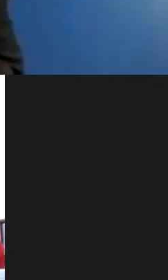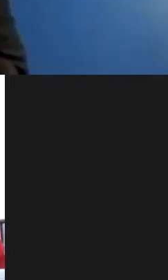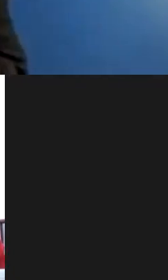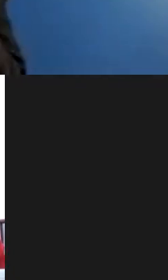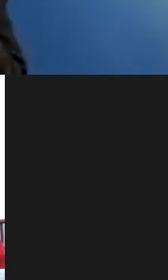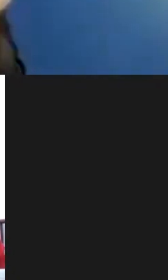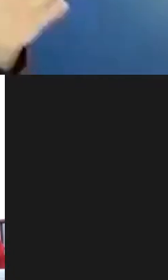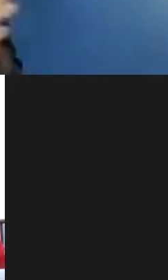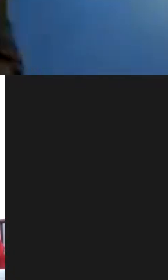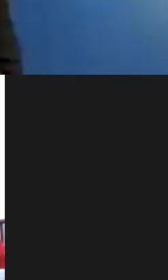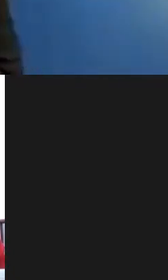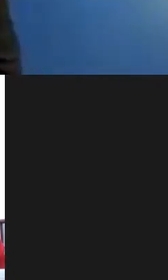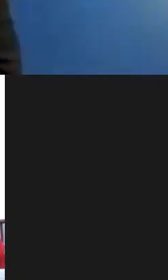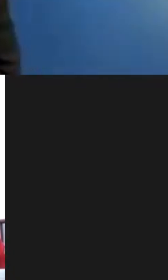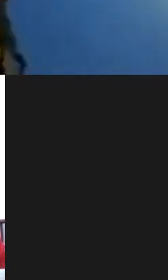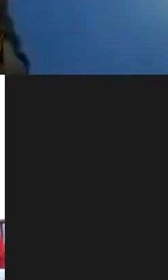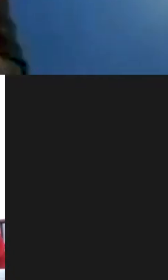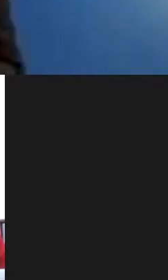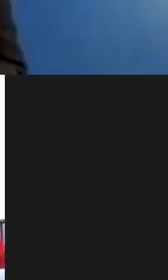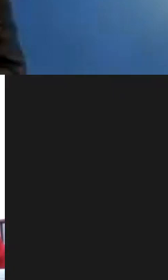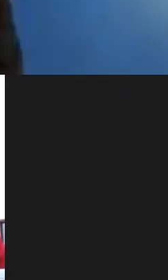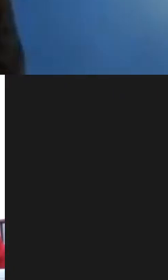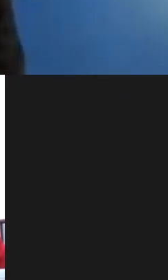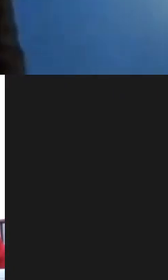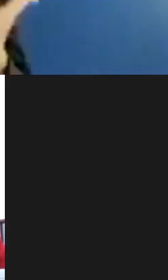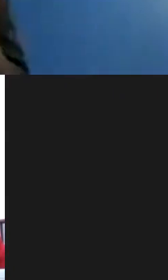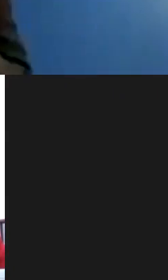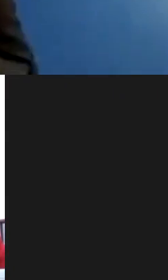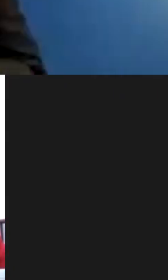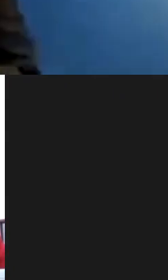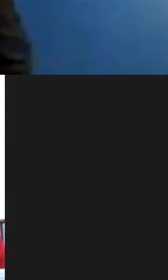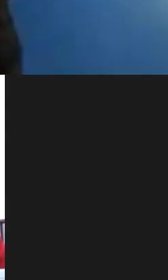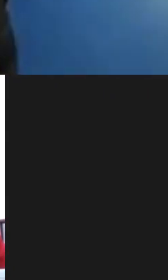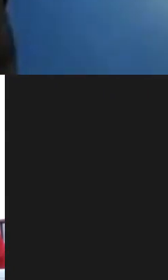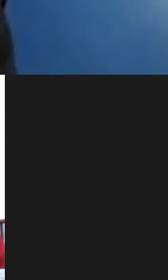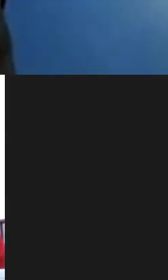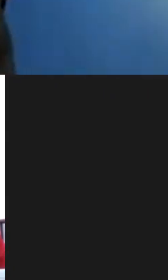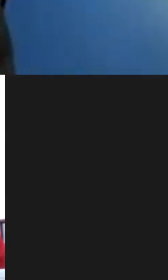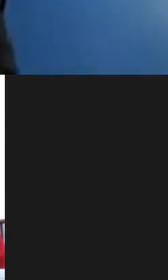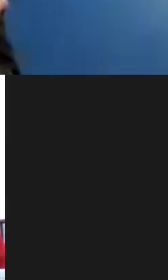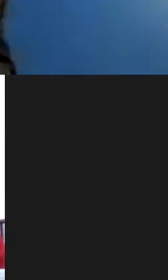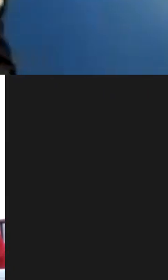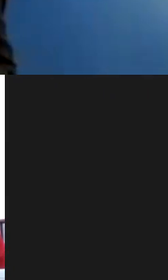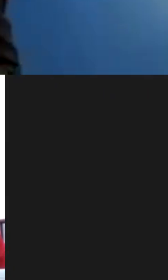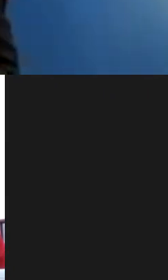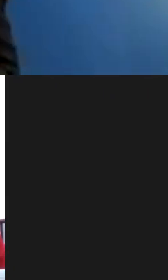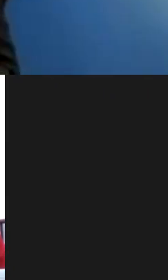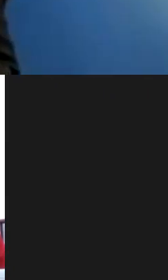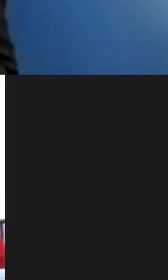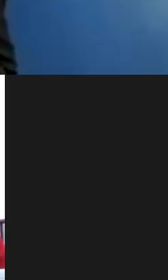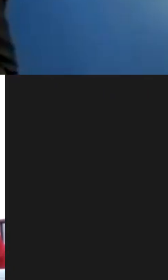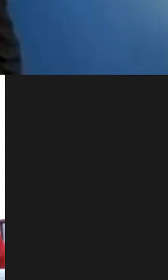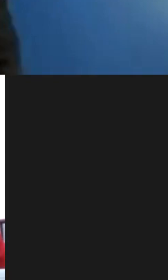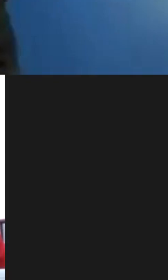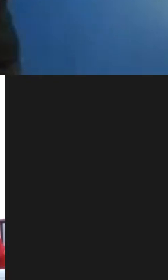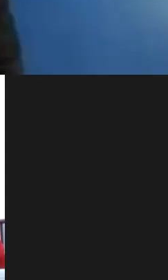vocational rehab counselor in Reno and worked her way up to administration. Today, Michelle's going to walk us through the new and improved